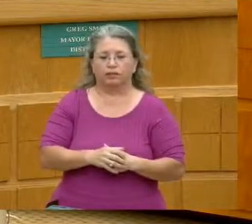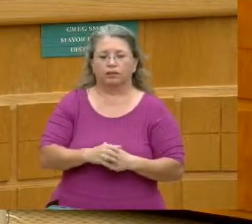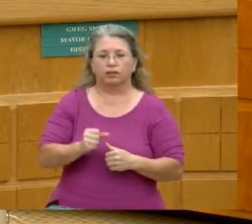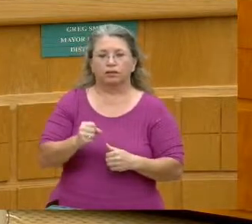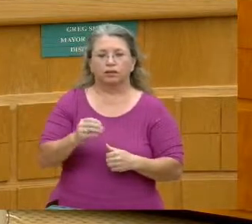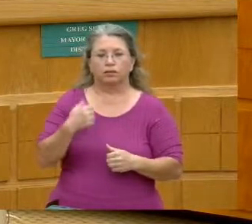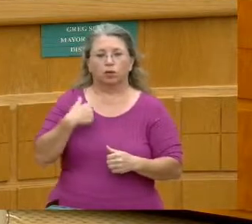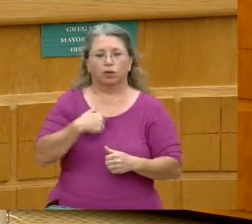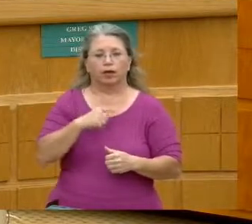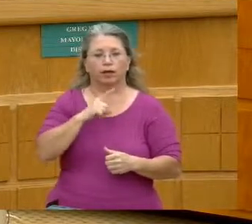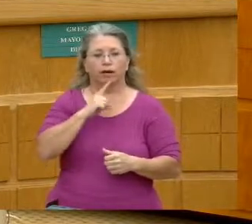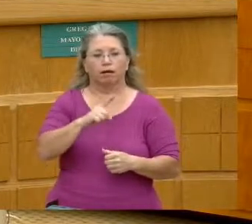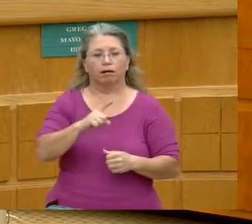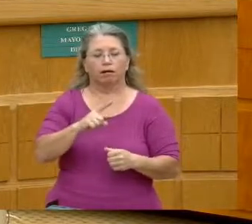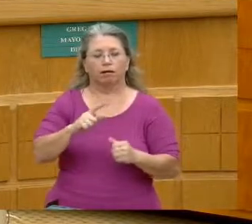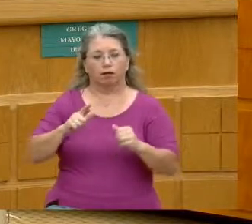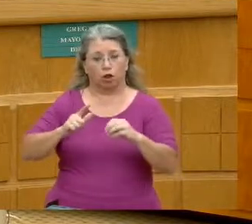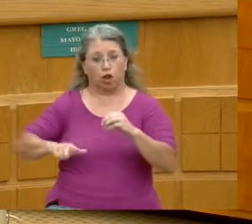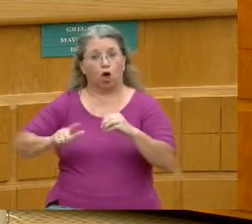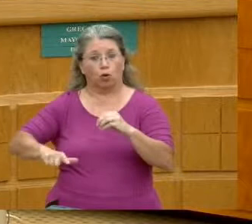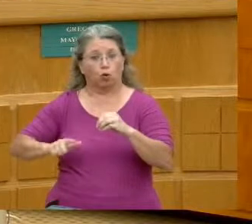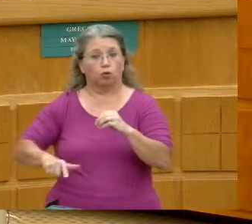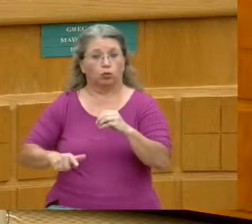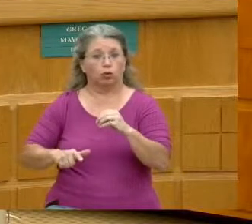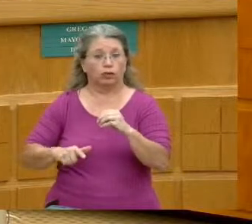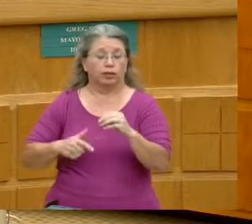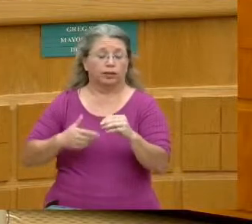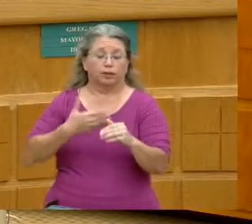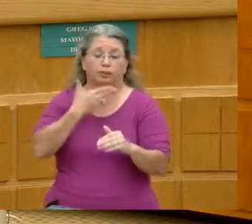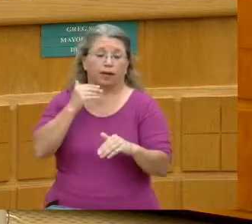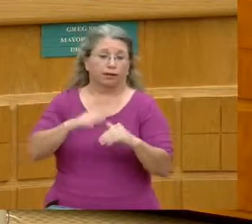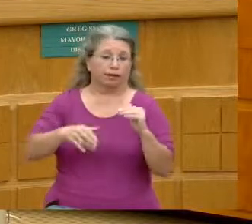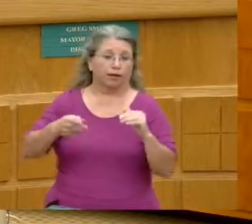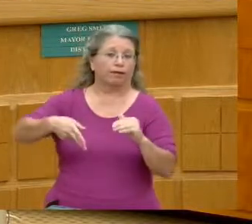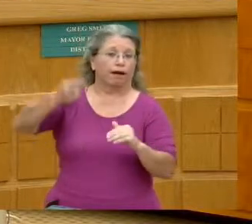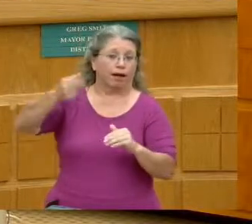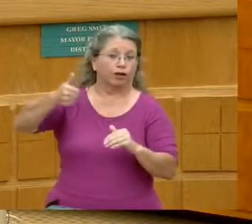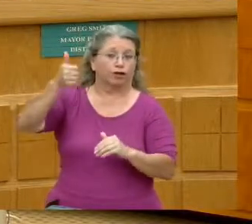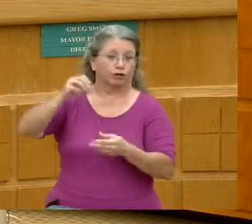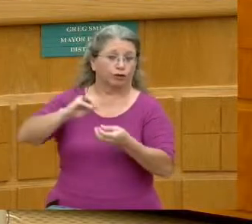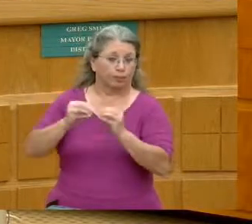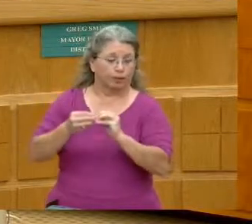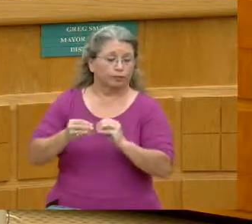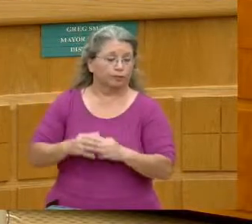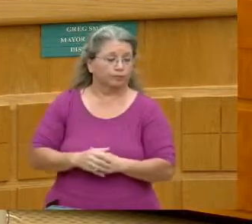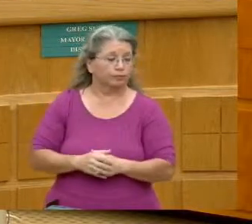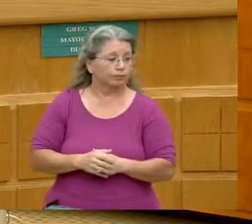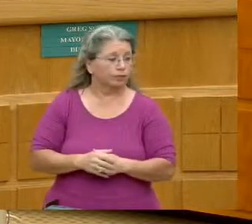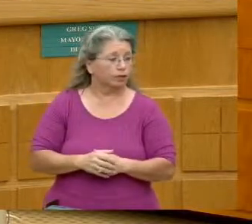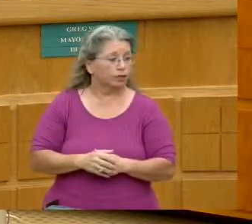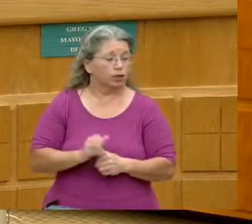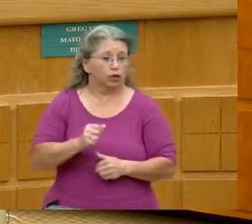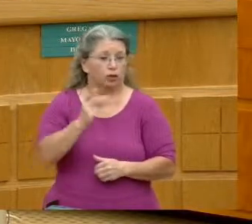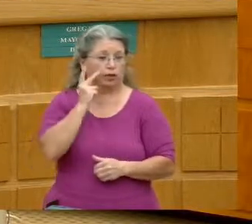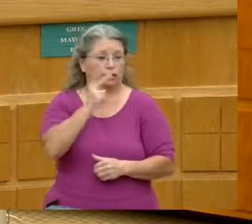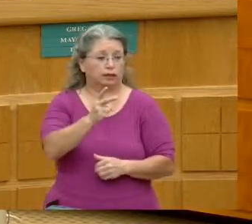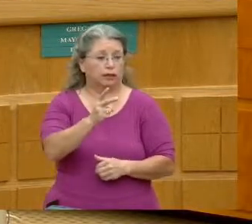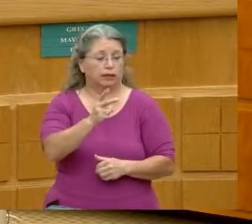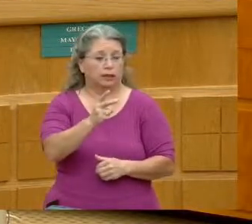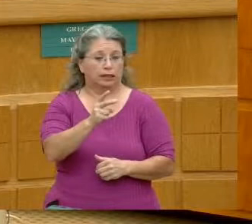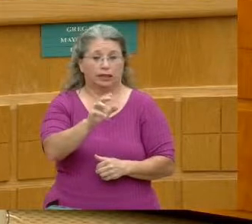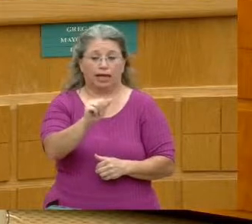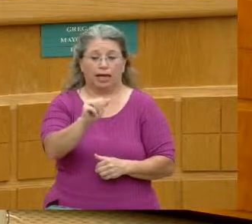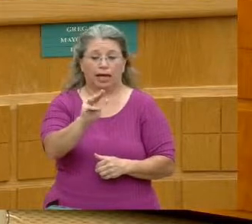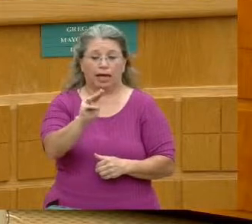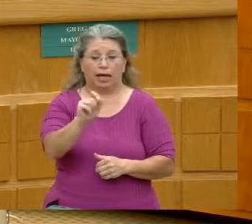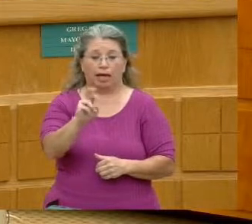side of this equation, down low, as opposed to higher up with higher numbers. And you can see at some point Amarillo really went to a